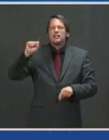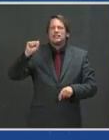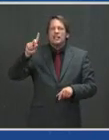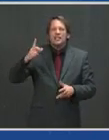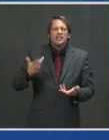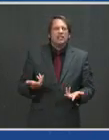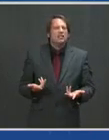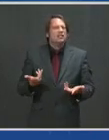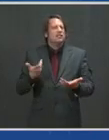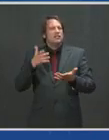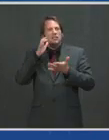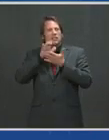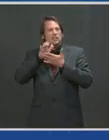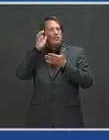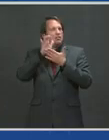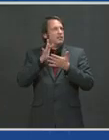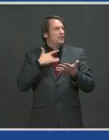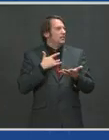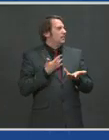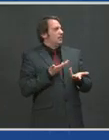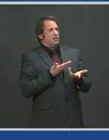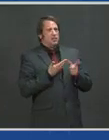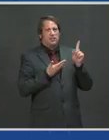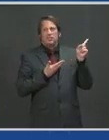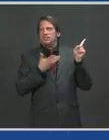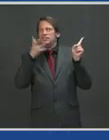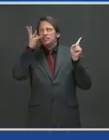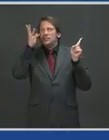to the VA hospital, Dad needs help, we have to bring him in.